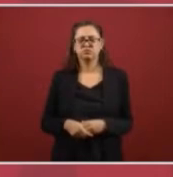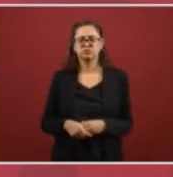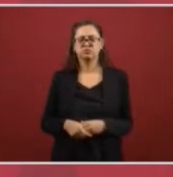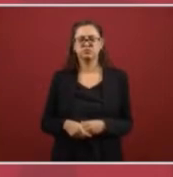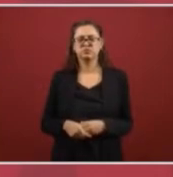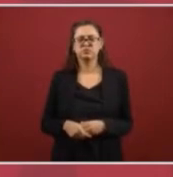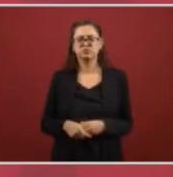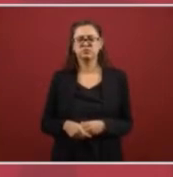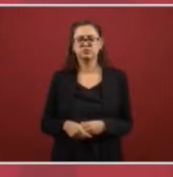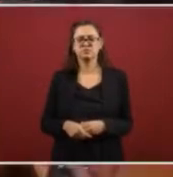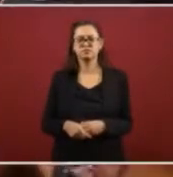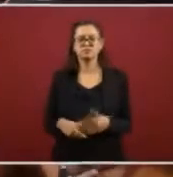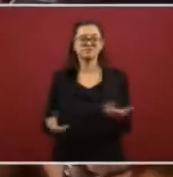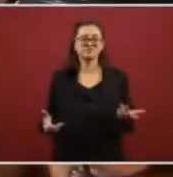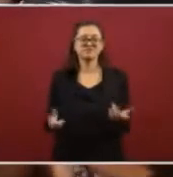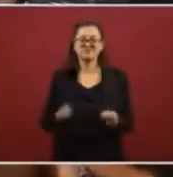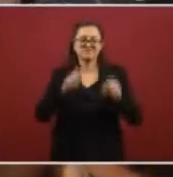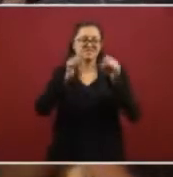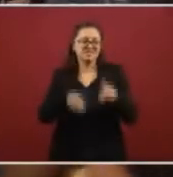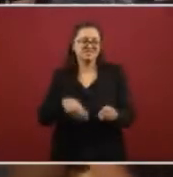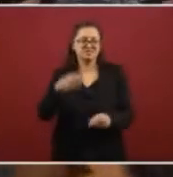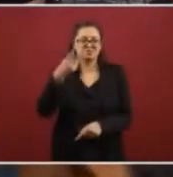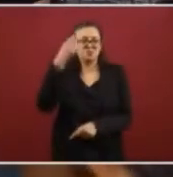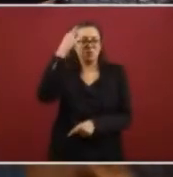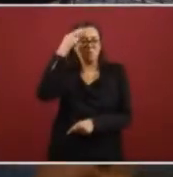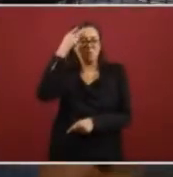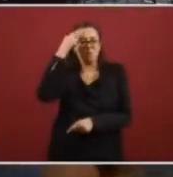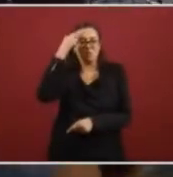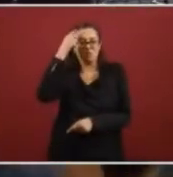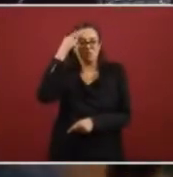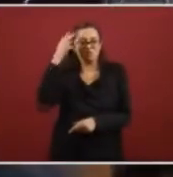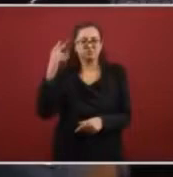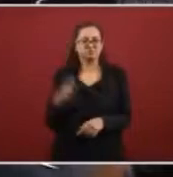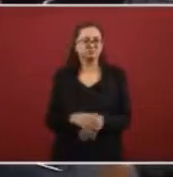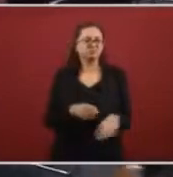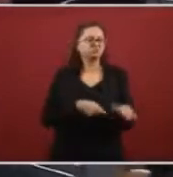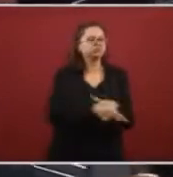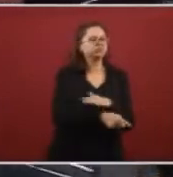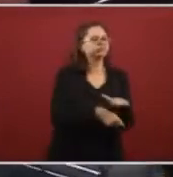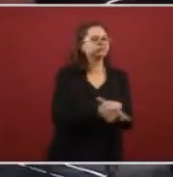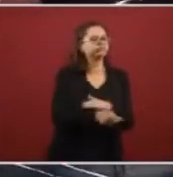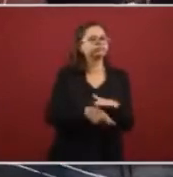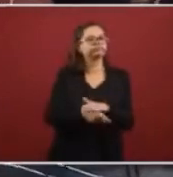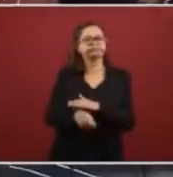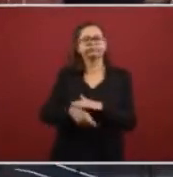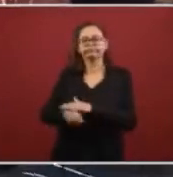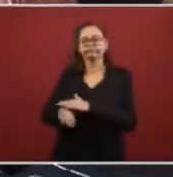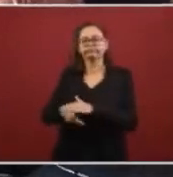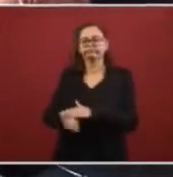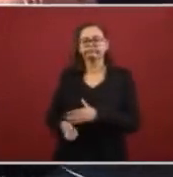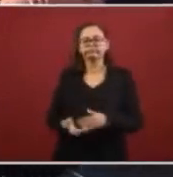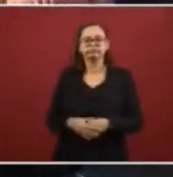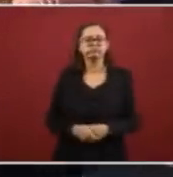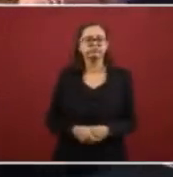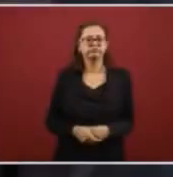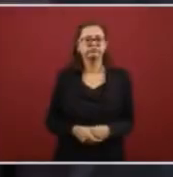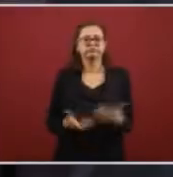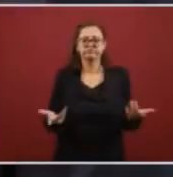It was the maximum of Porfirio Diaz. They would be